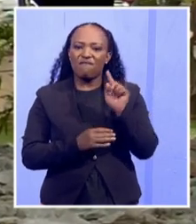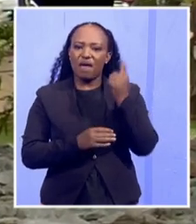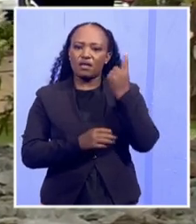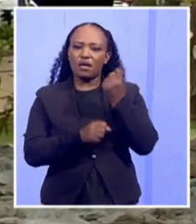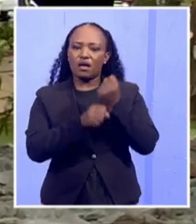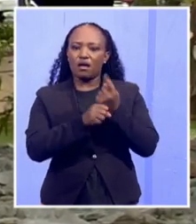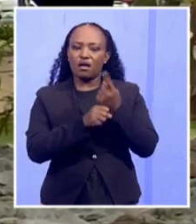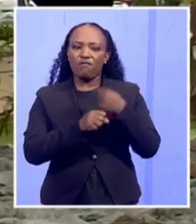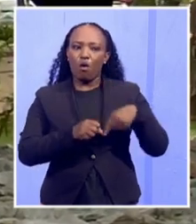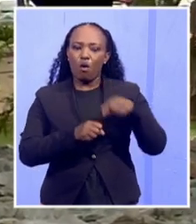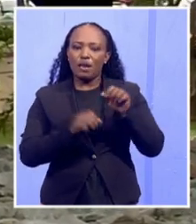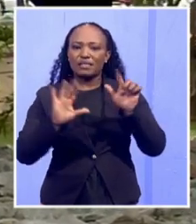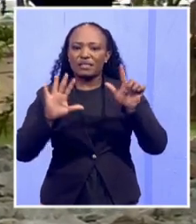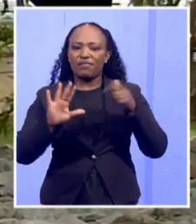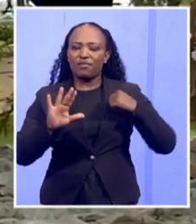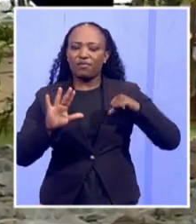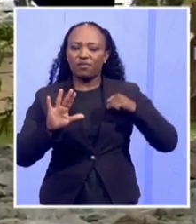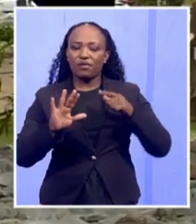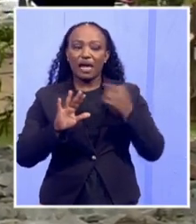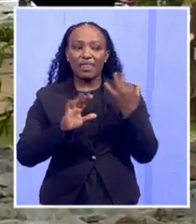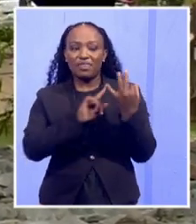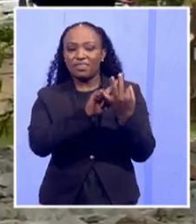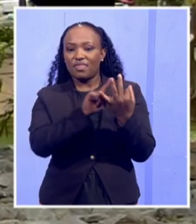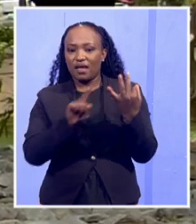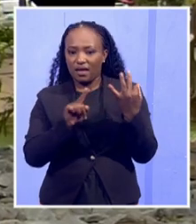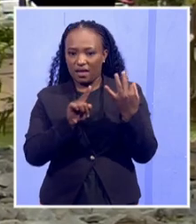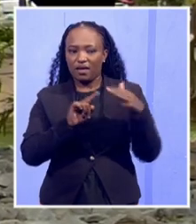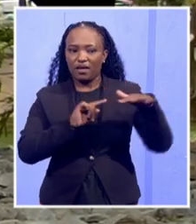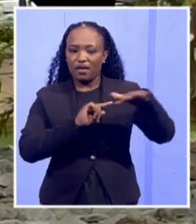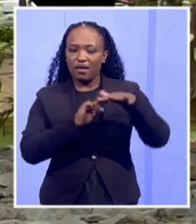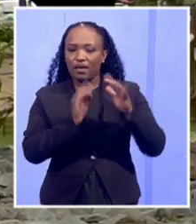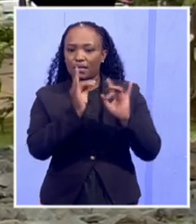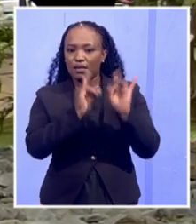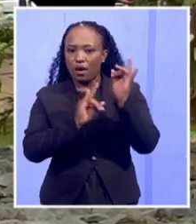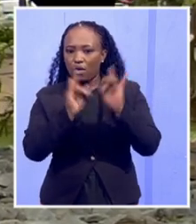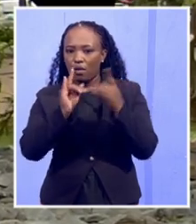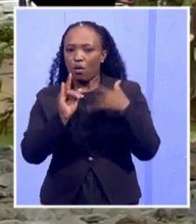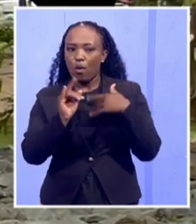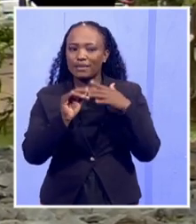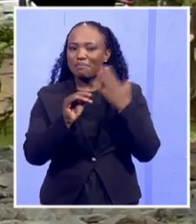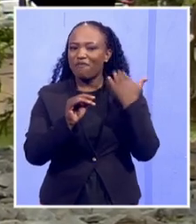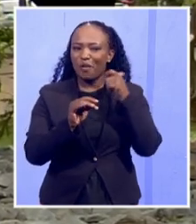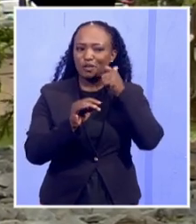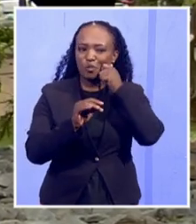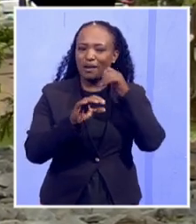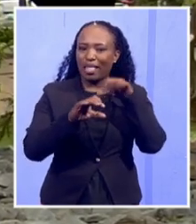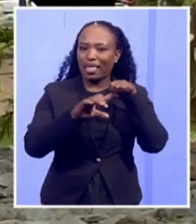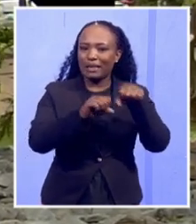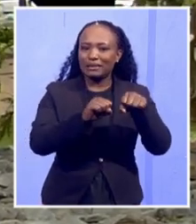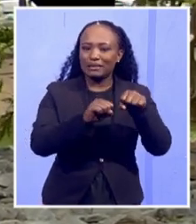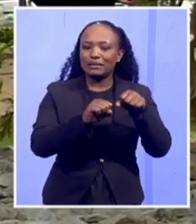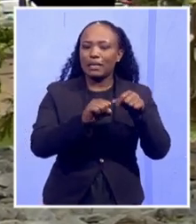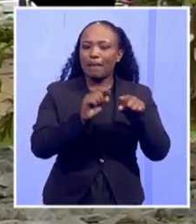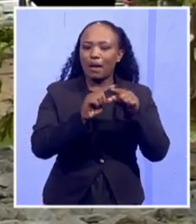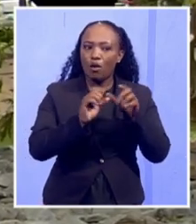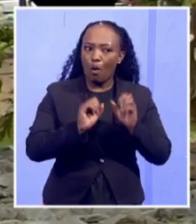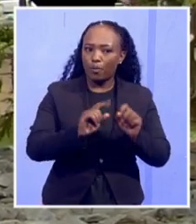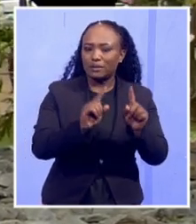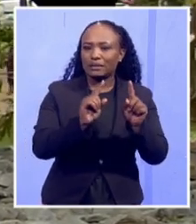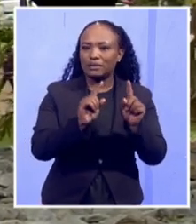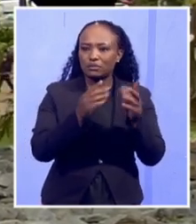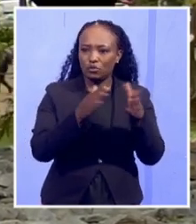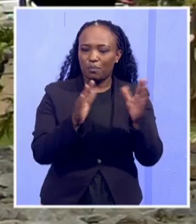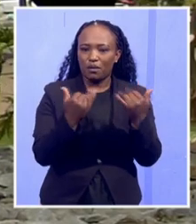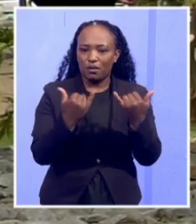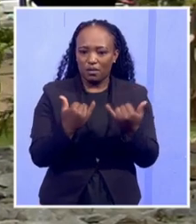seven municipalities and the three metros. And they were initially gunning to take over Tshwane, but through the grapevine, an opportunity has opened up for